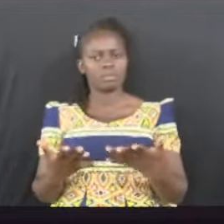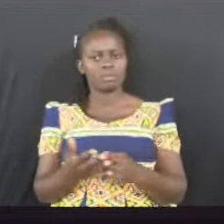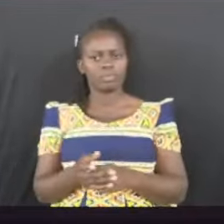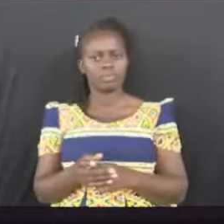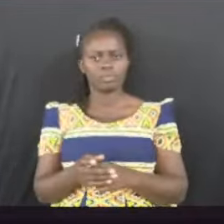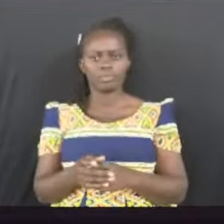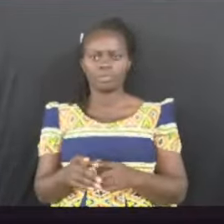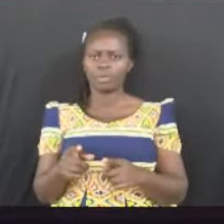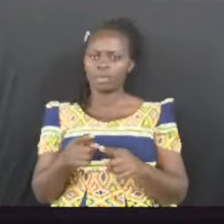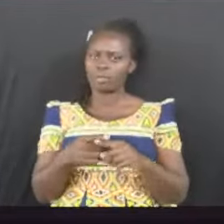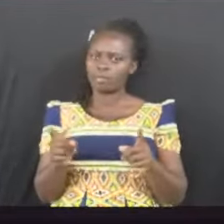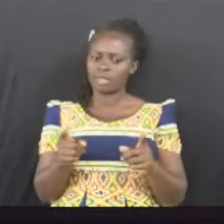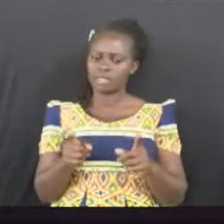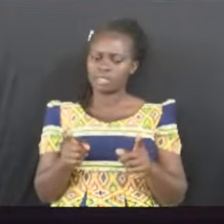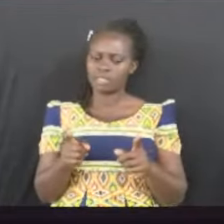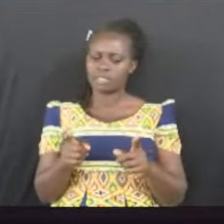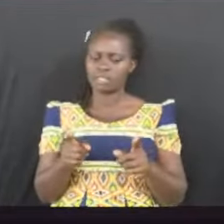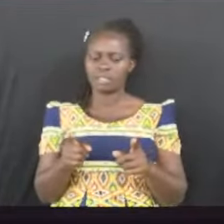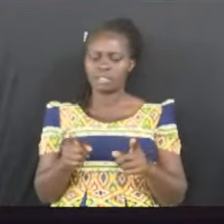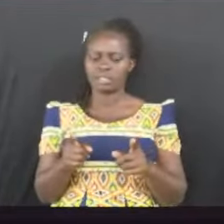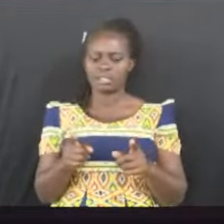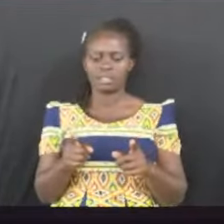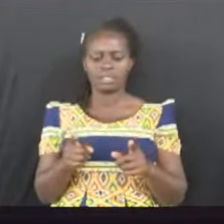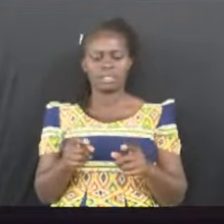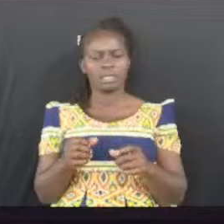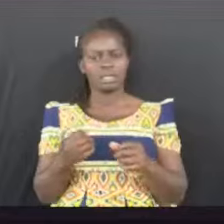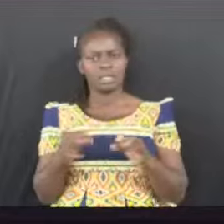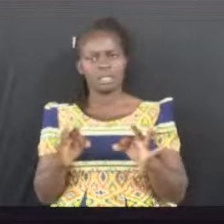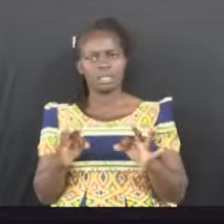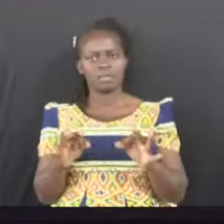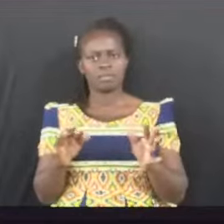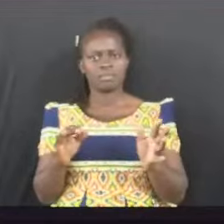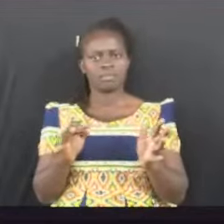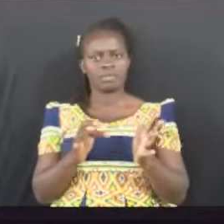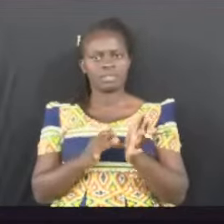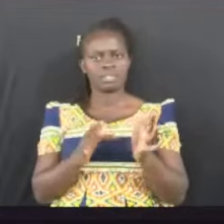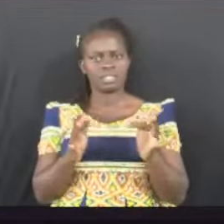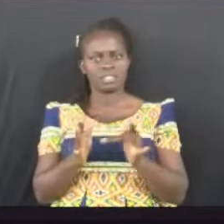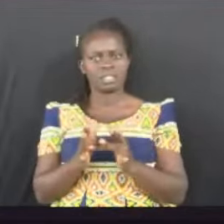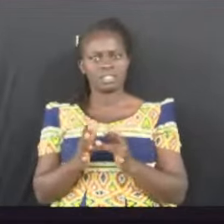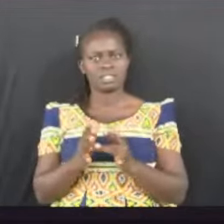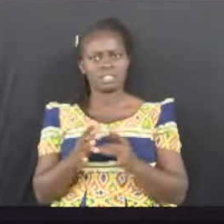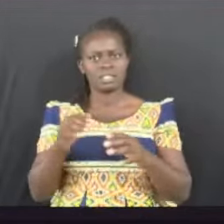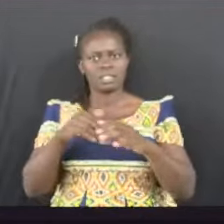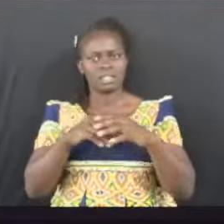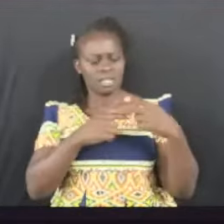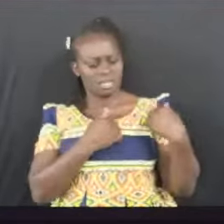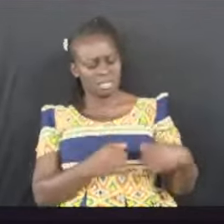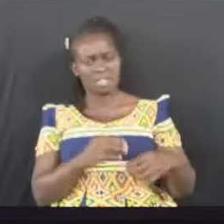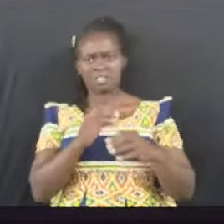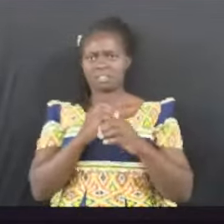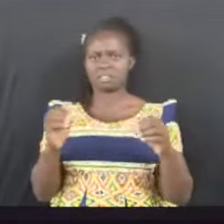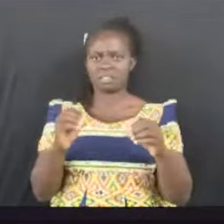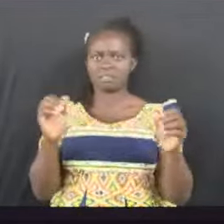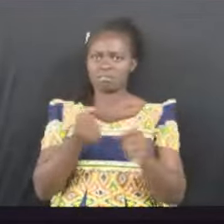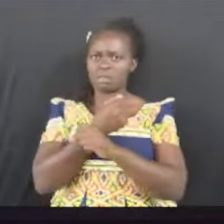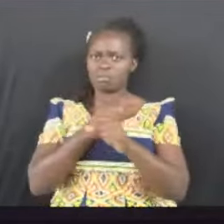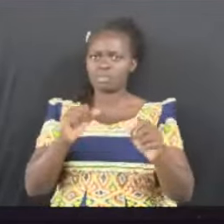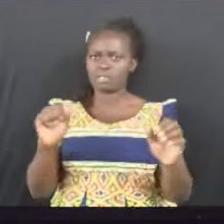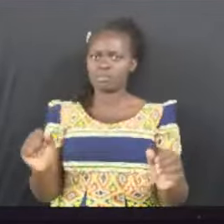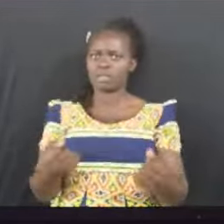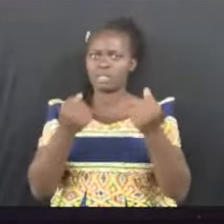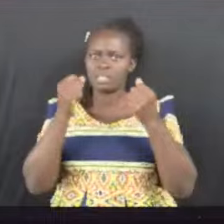at some point in time, and if he is not eternal, he cannot save you. You see, he is also Lord